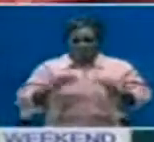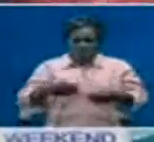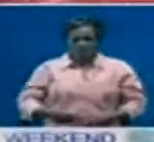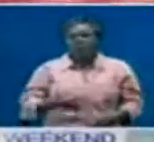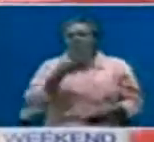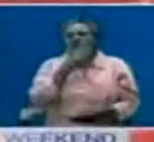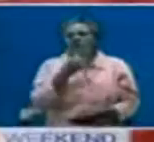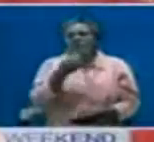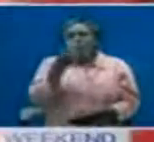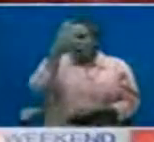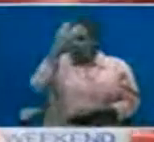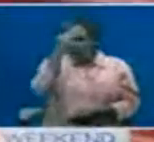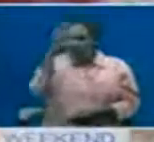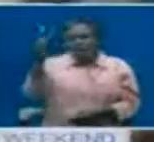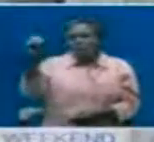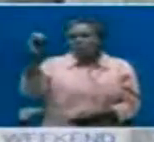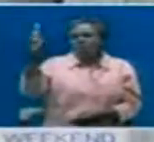child is a Moran.